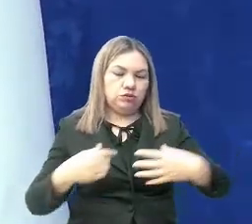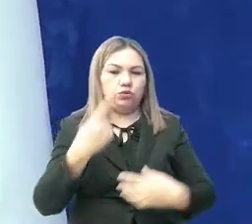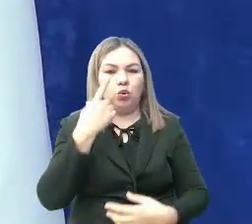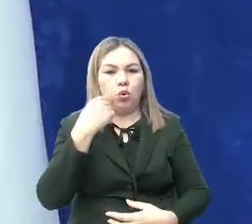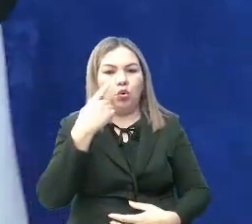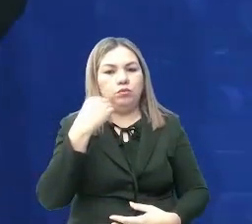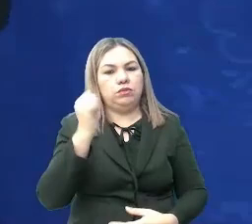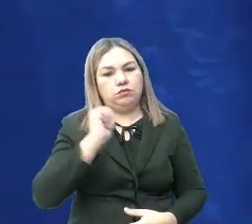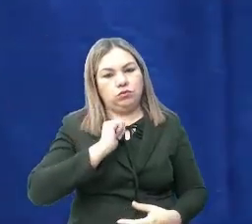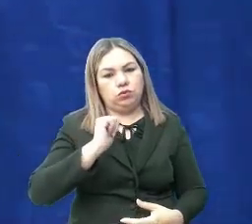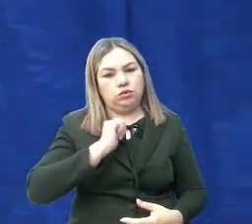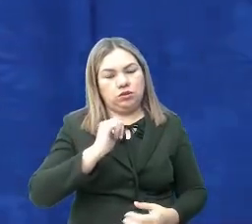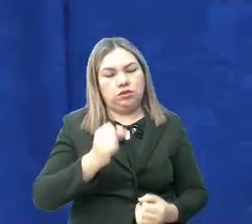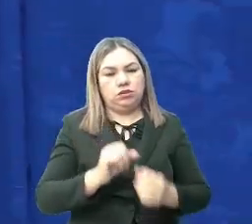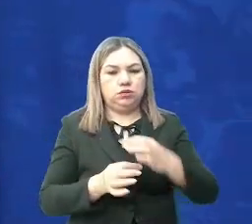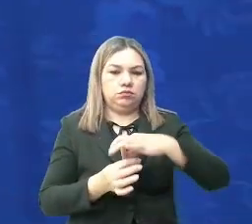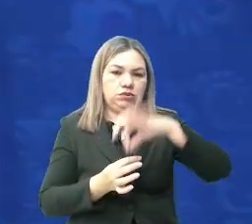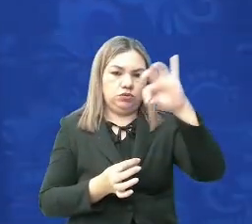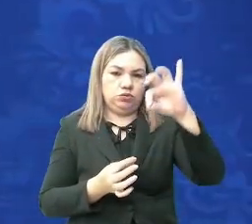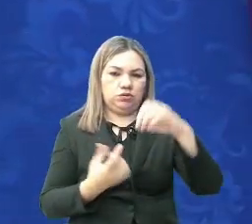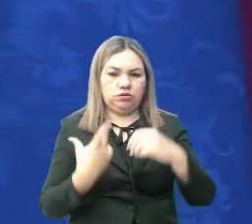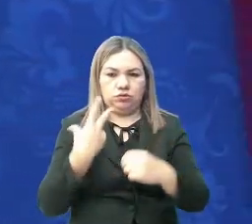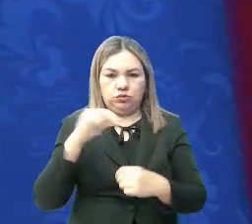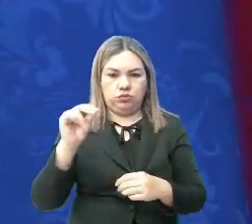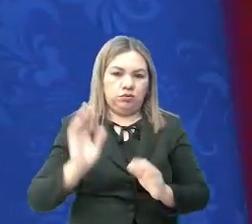Fatten you for you